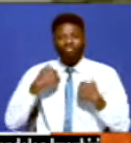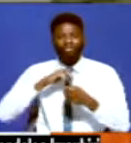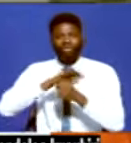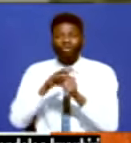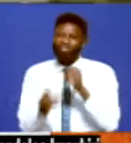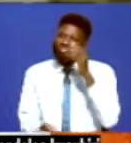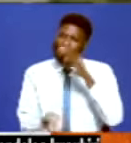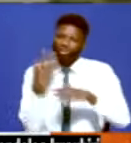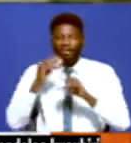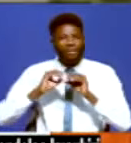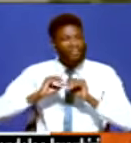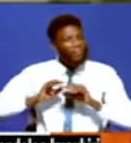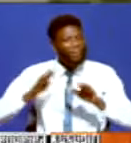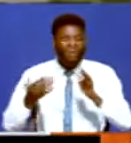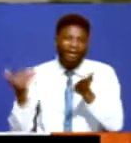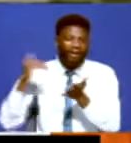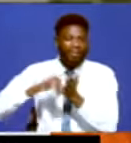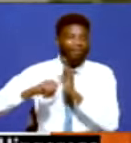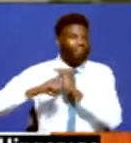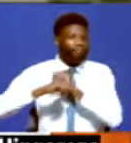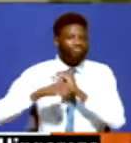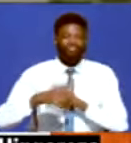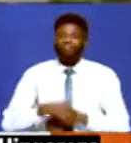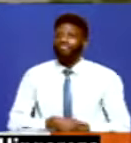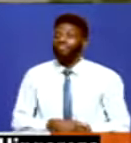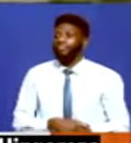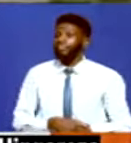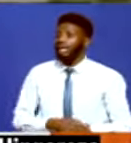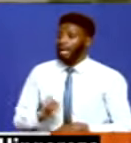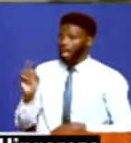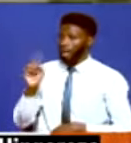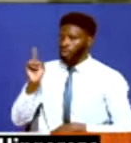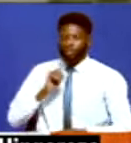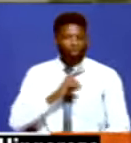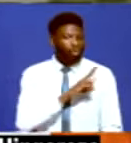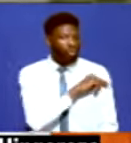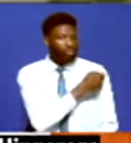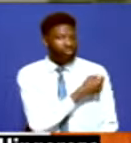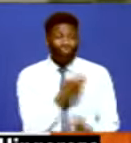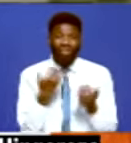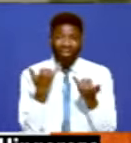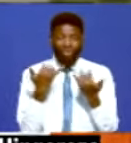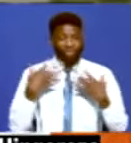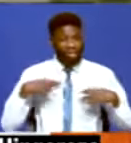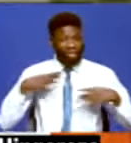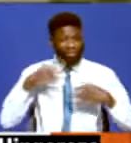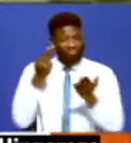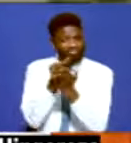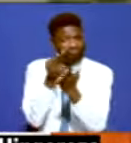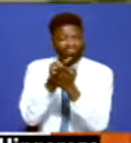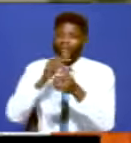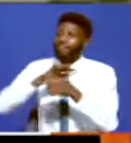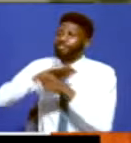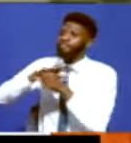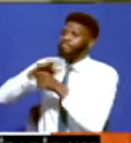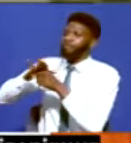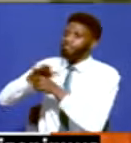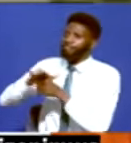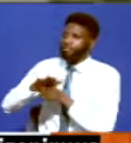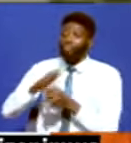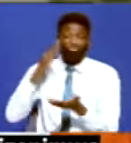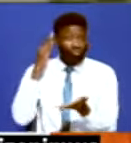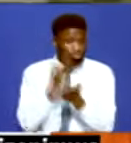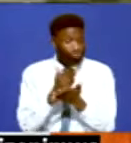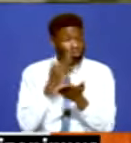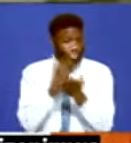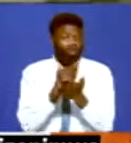Our medical facilities, especially here in Nairobi, are overstretched. And this is true for most amenities, but even more so